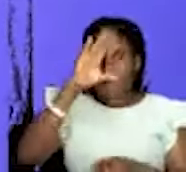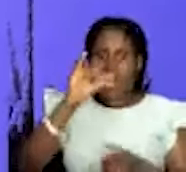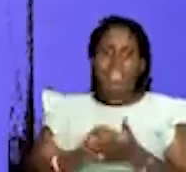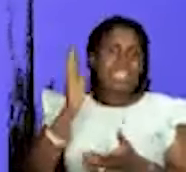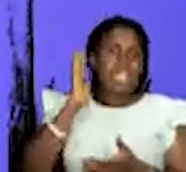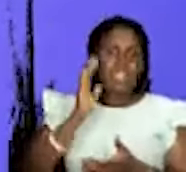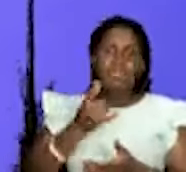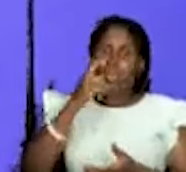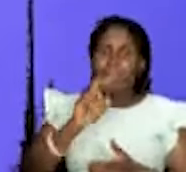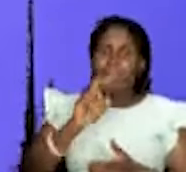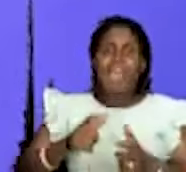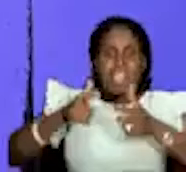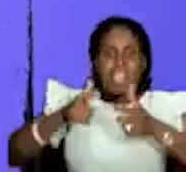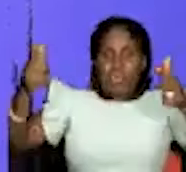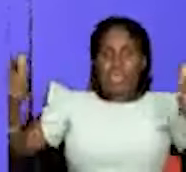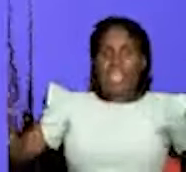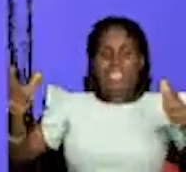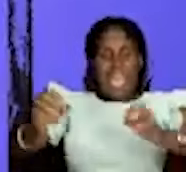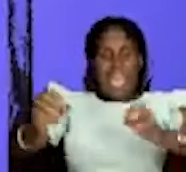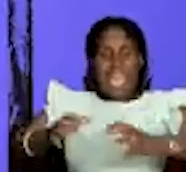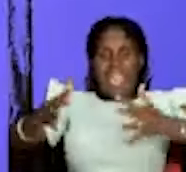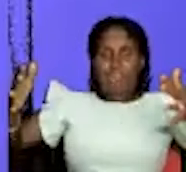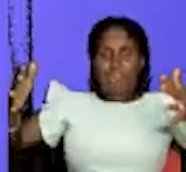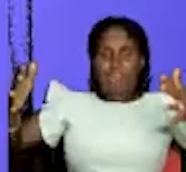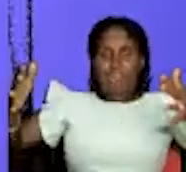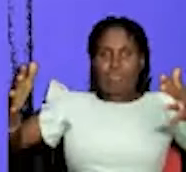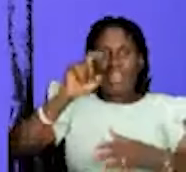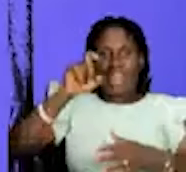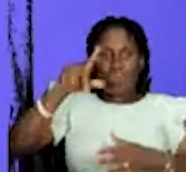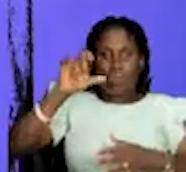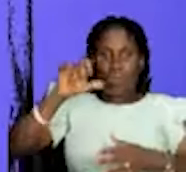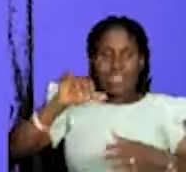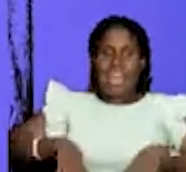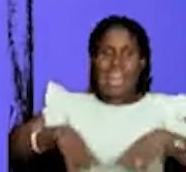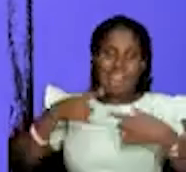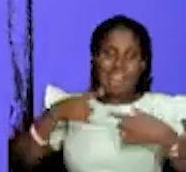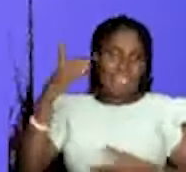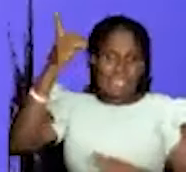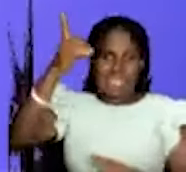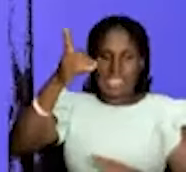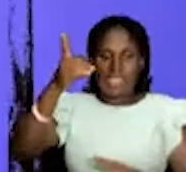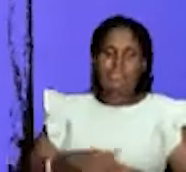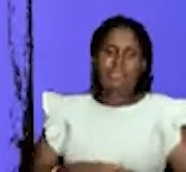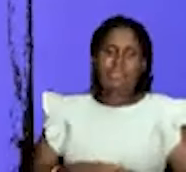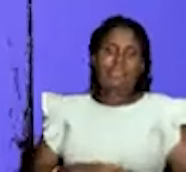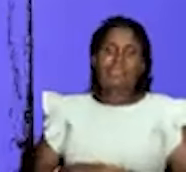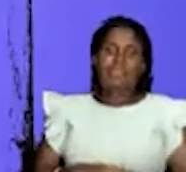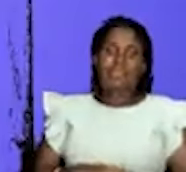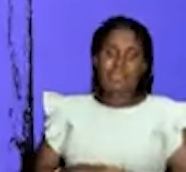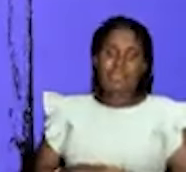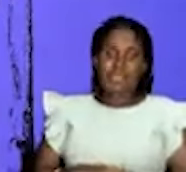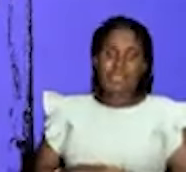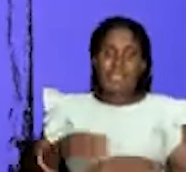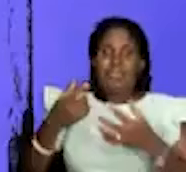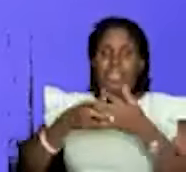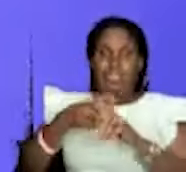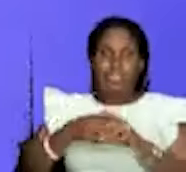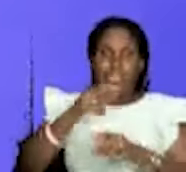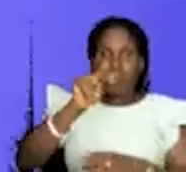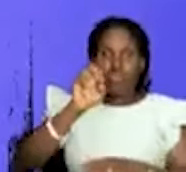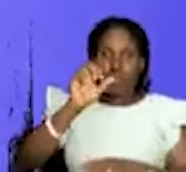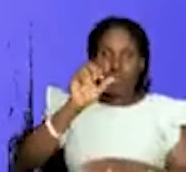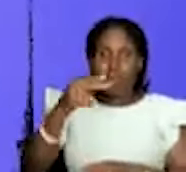exploits in life and in destiny. Beginning from Noah, our father Abraham, and you read